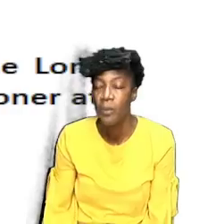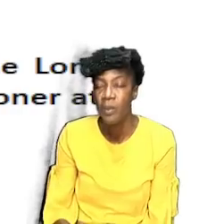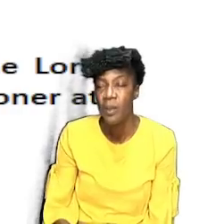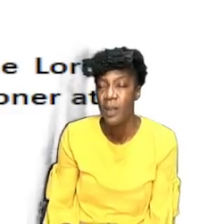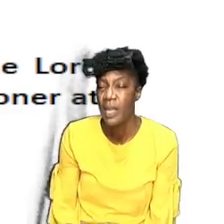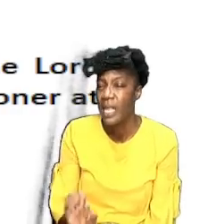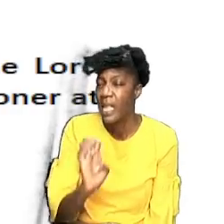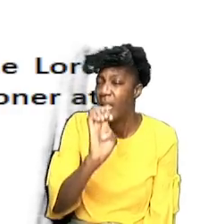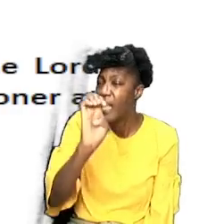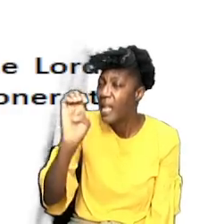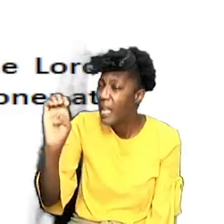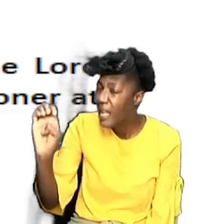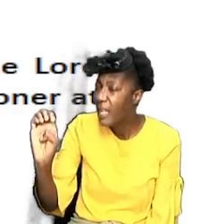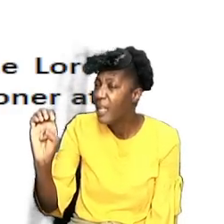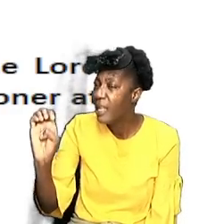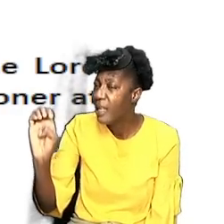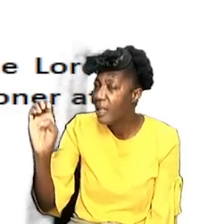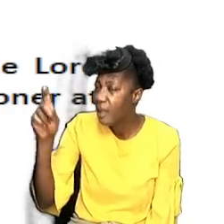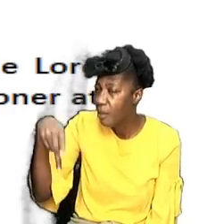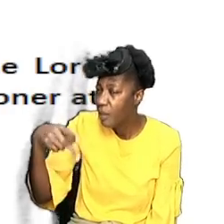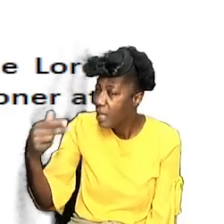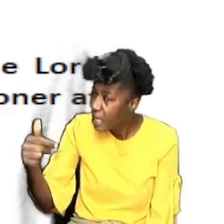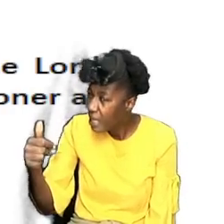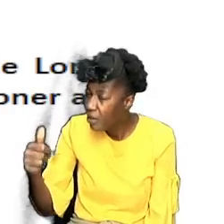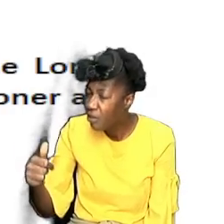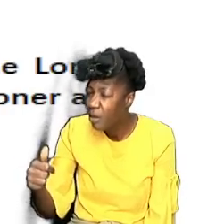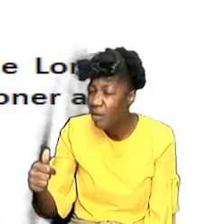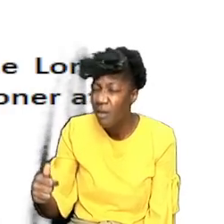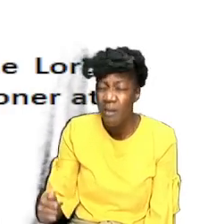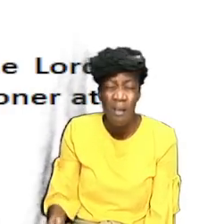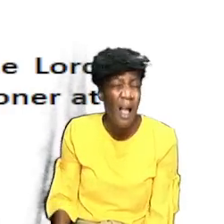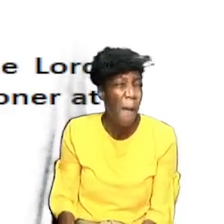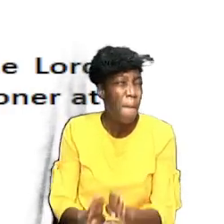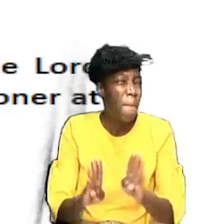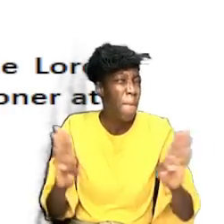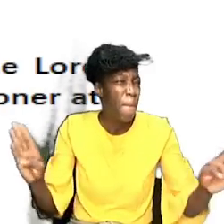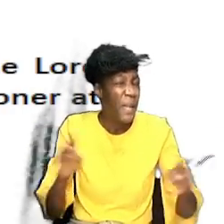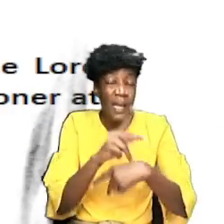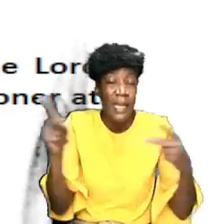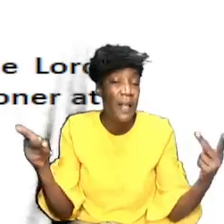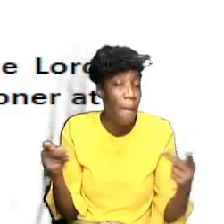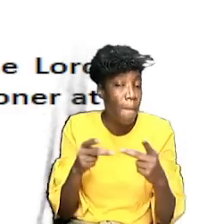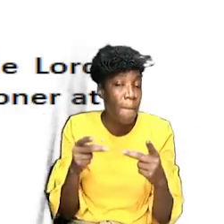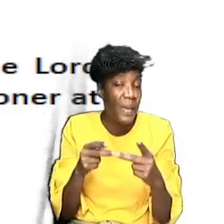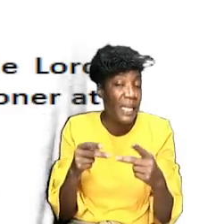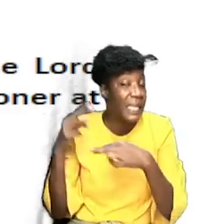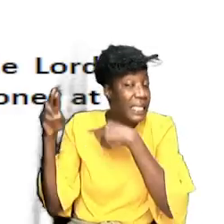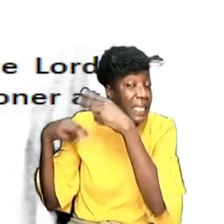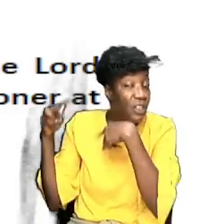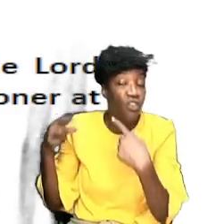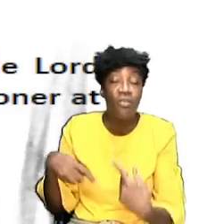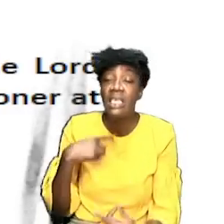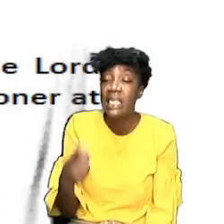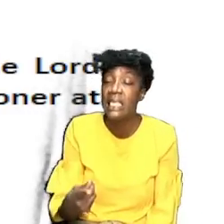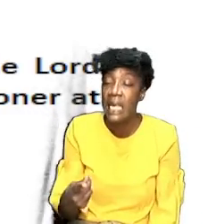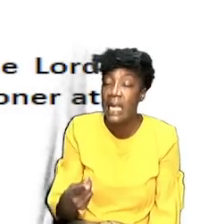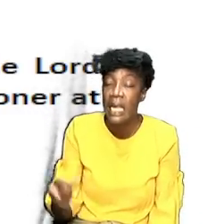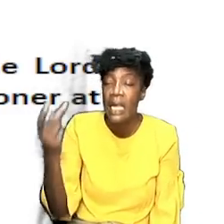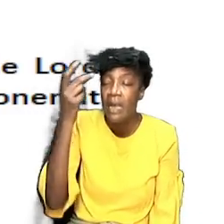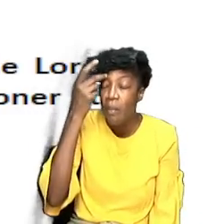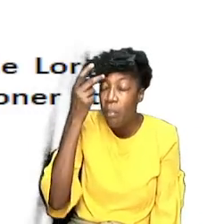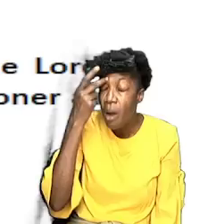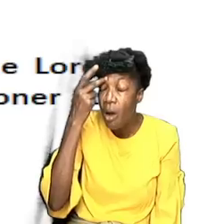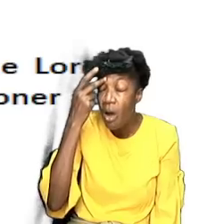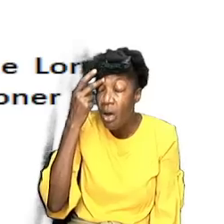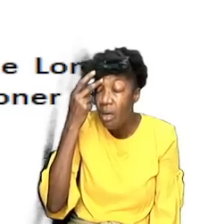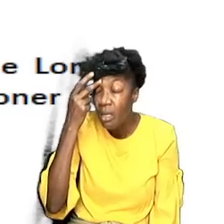very prominent church, because out of all the places that Paul established, history has it to say that Paul spent the most